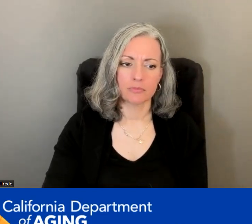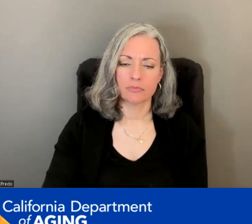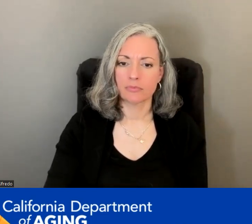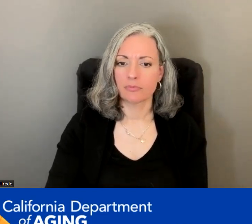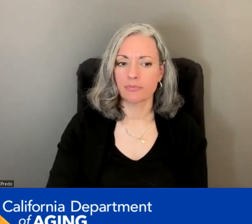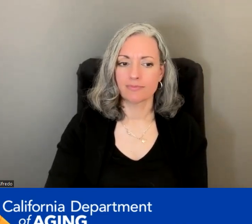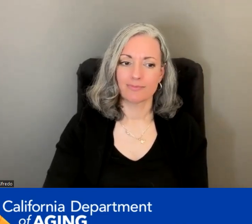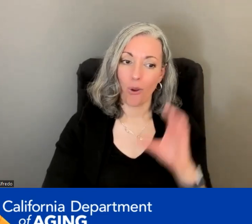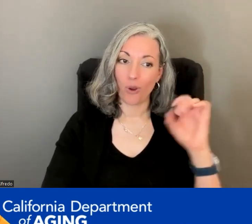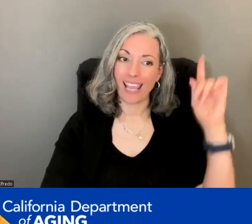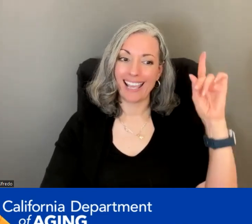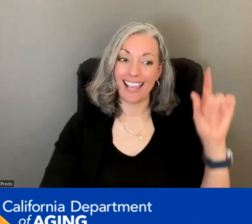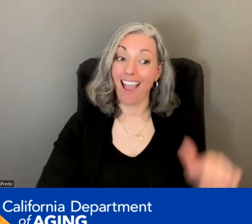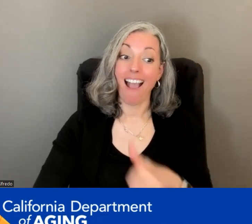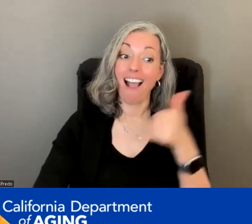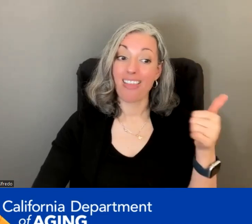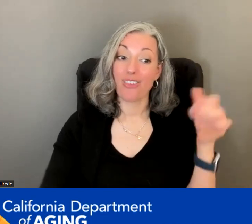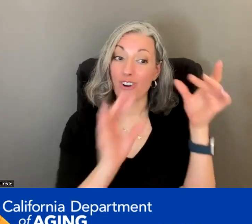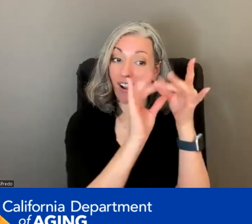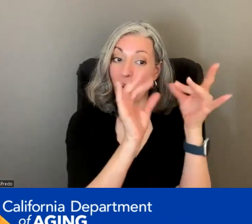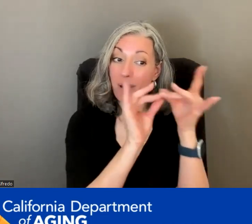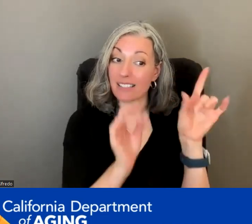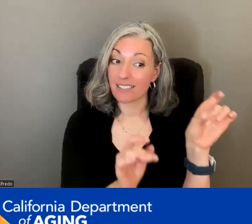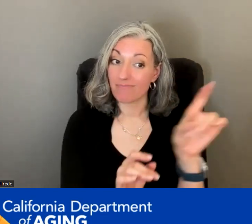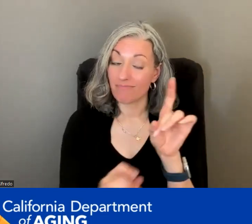All right. Any other comments?